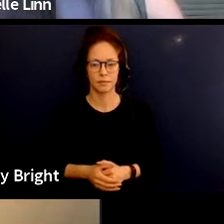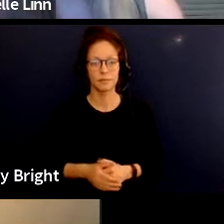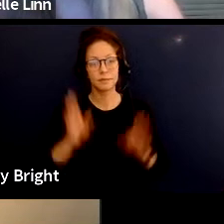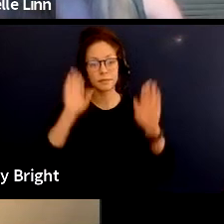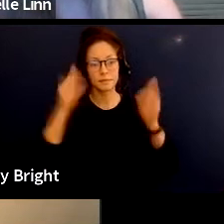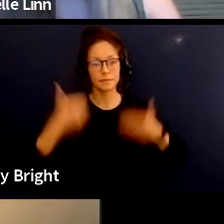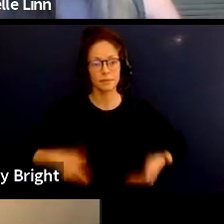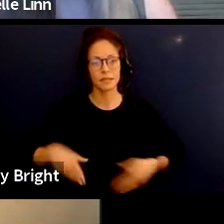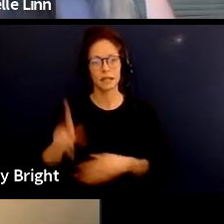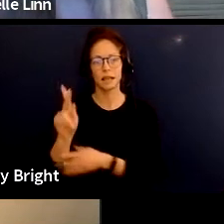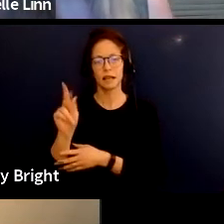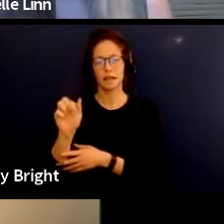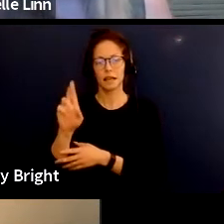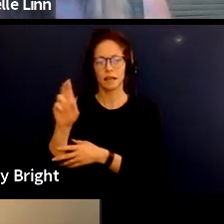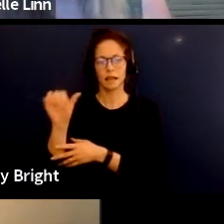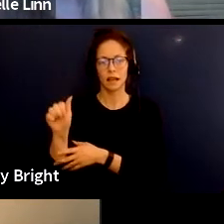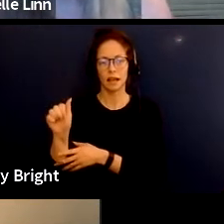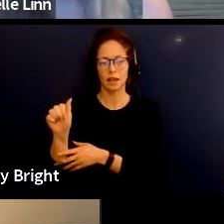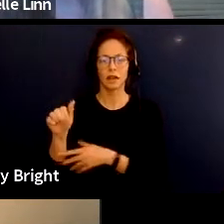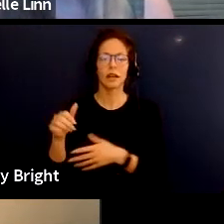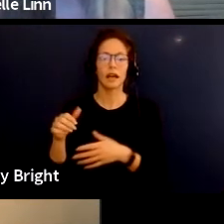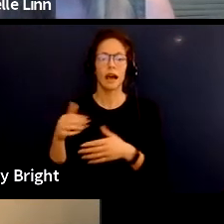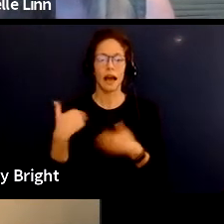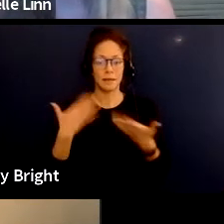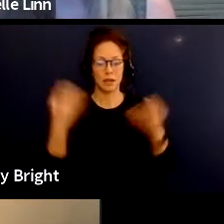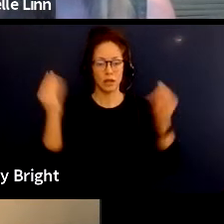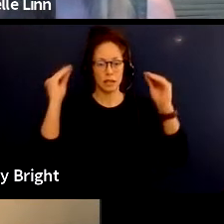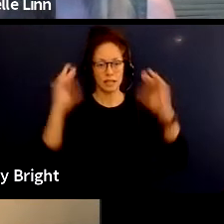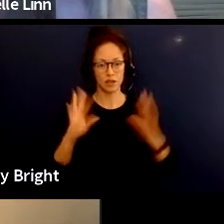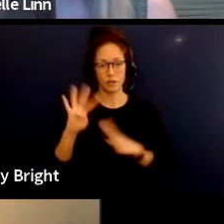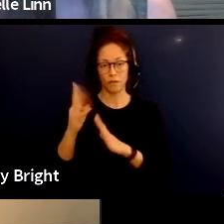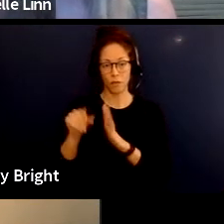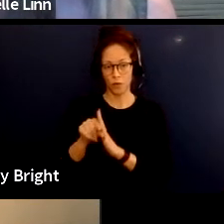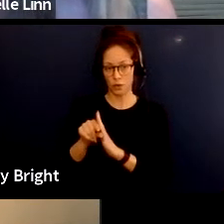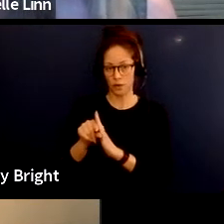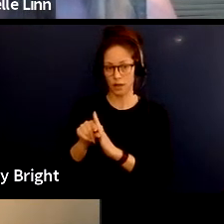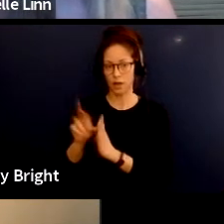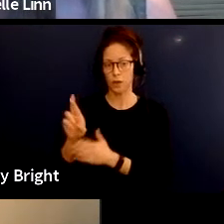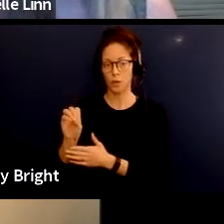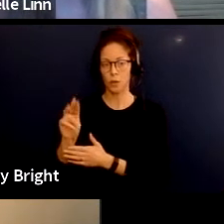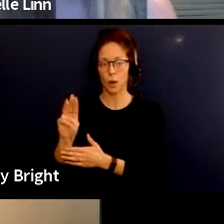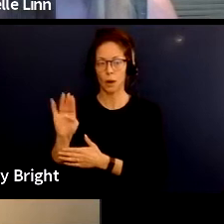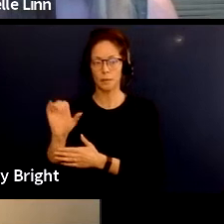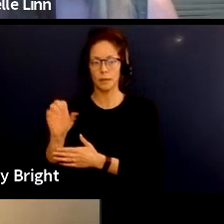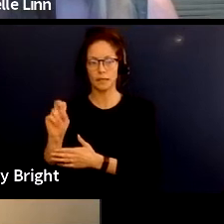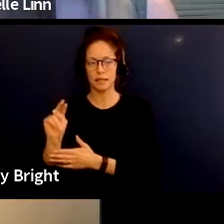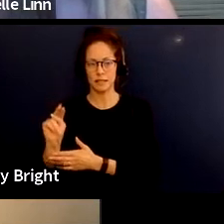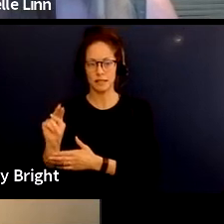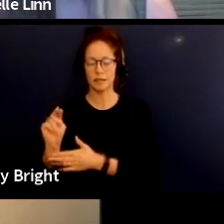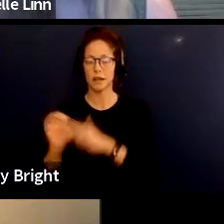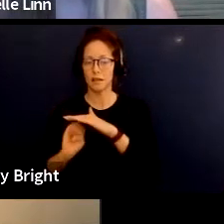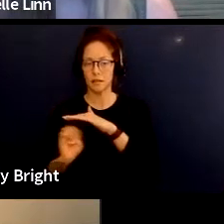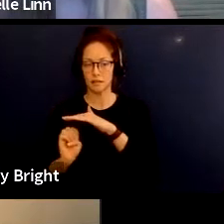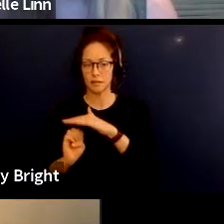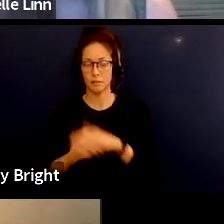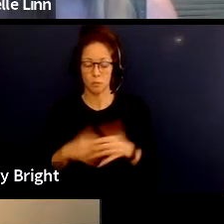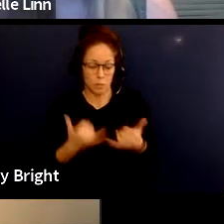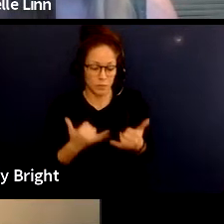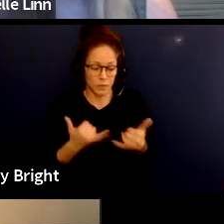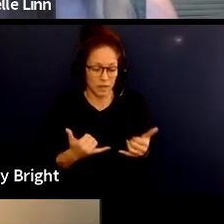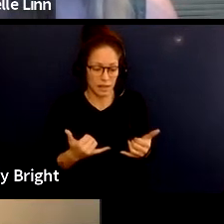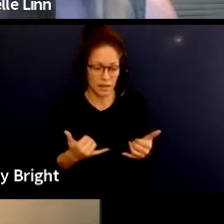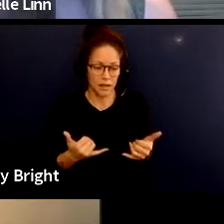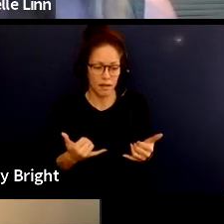Hi, this is Carrie Anderson. I am a teacher, at fourth grade teacher at Robinson Elementary. Currently, I mean, I really